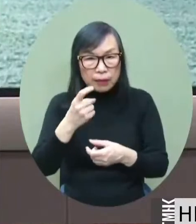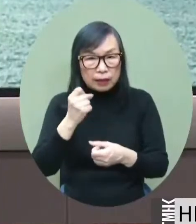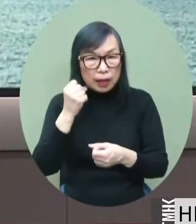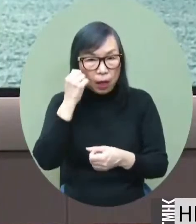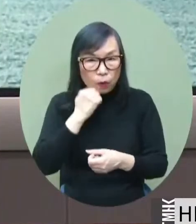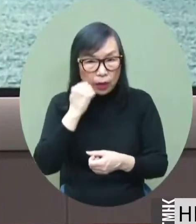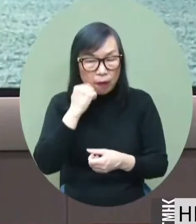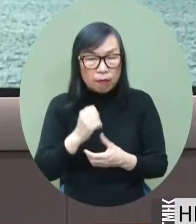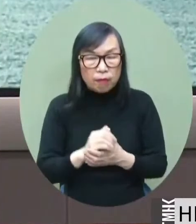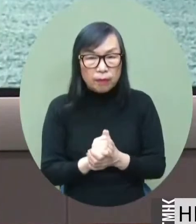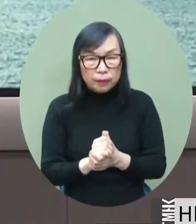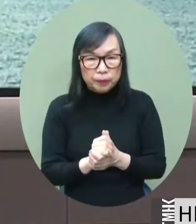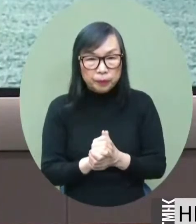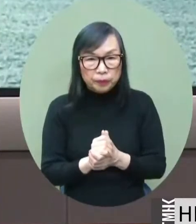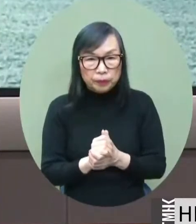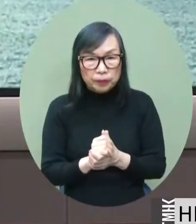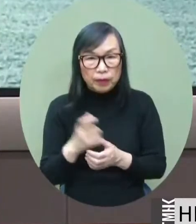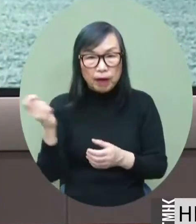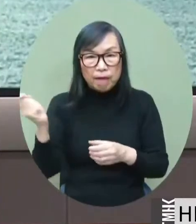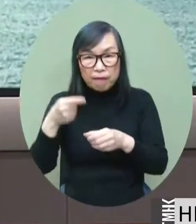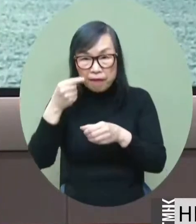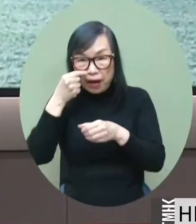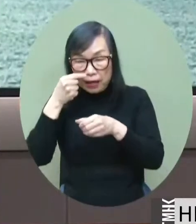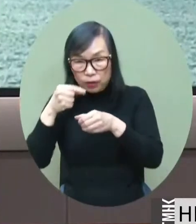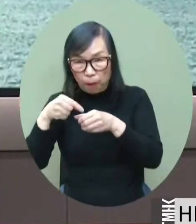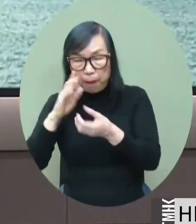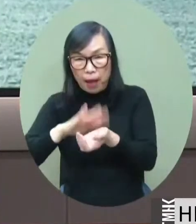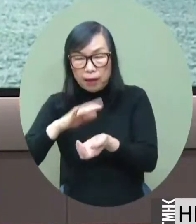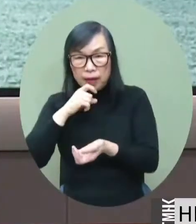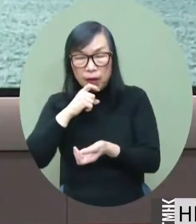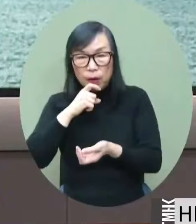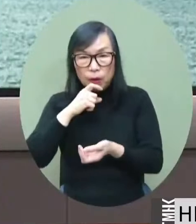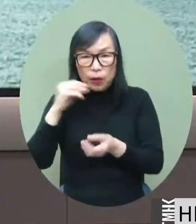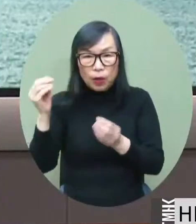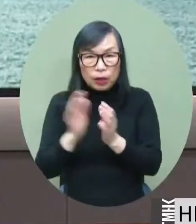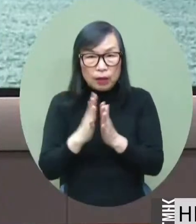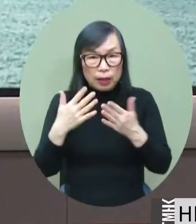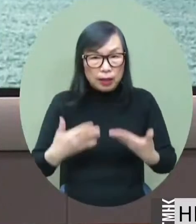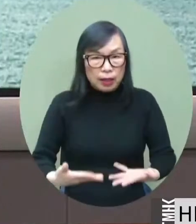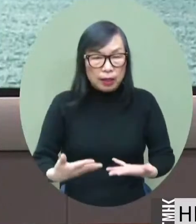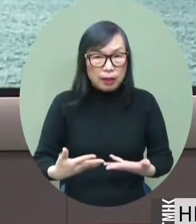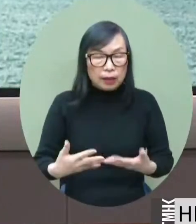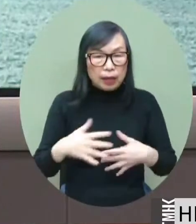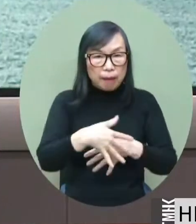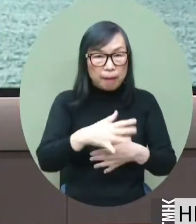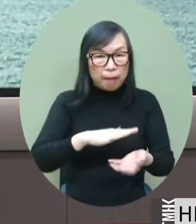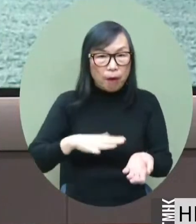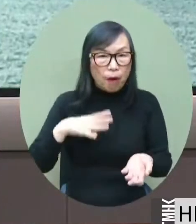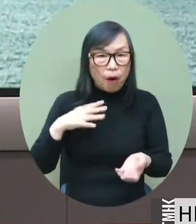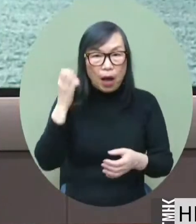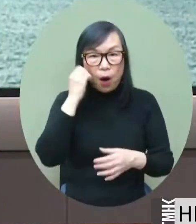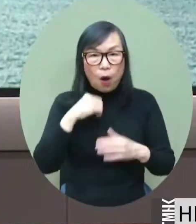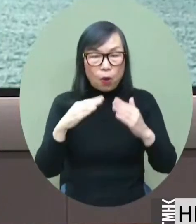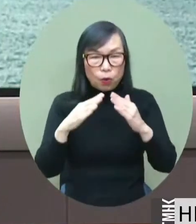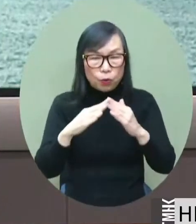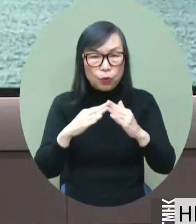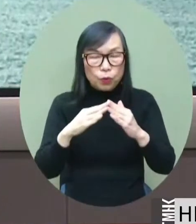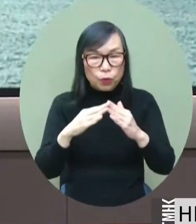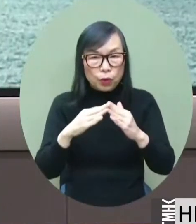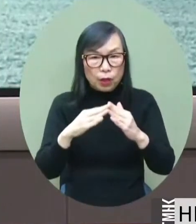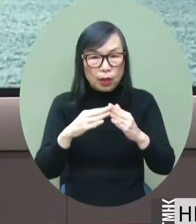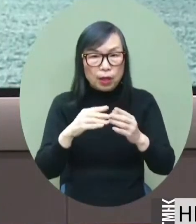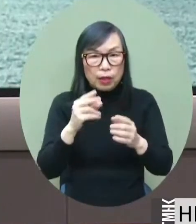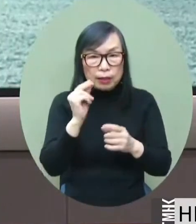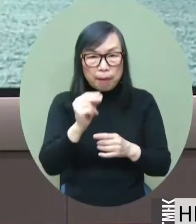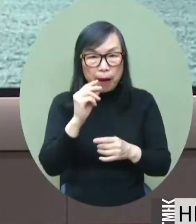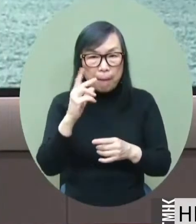One case involving a resident was reported to us, tested positive by RAT. So far,